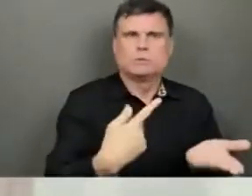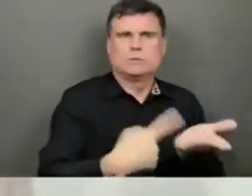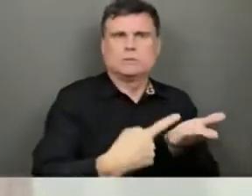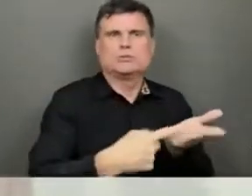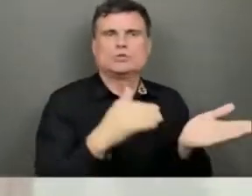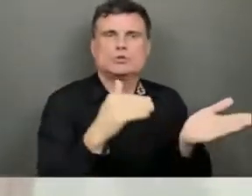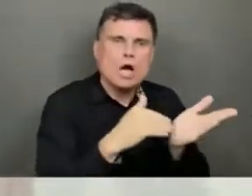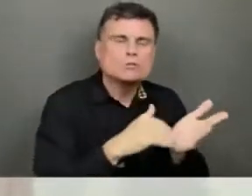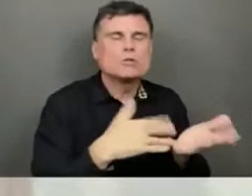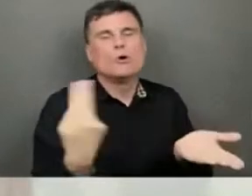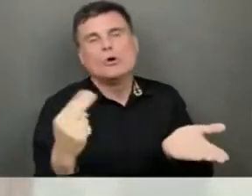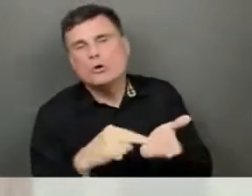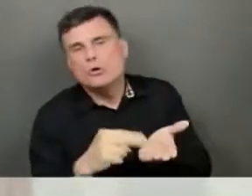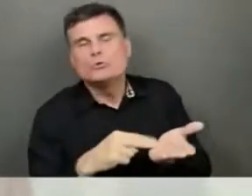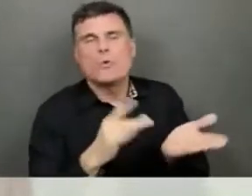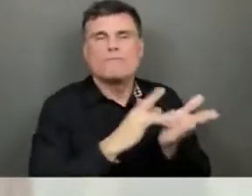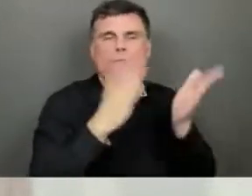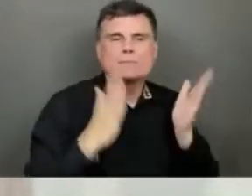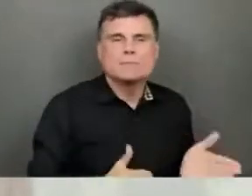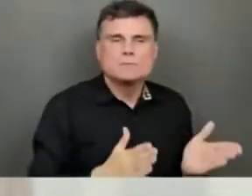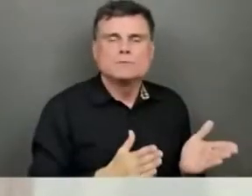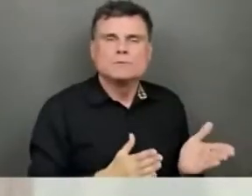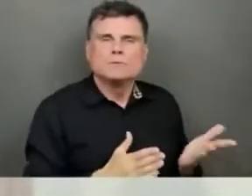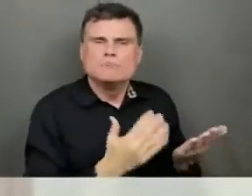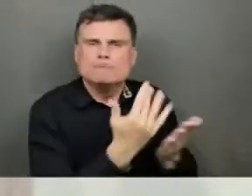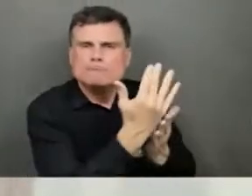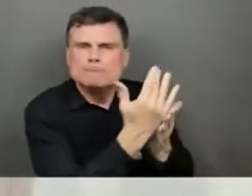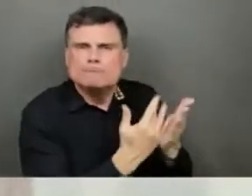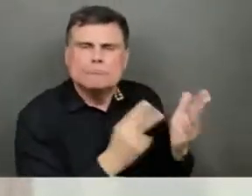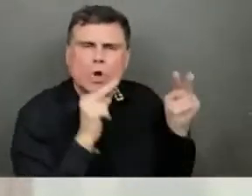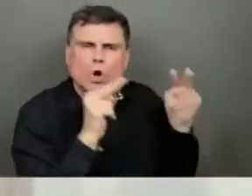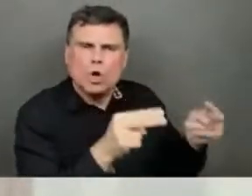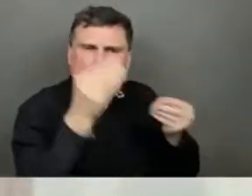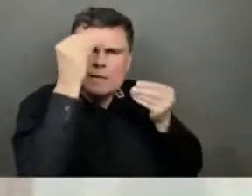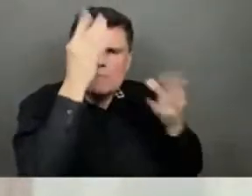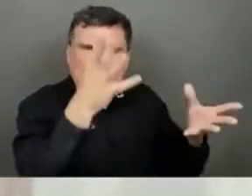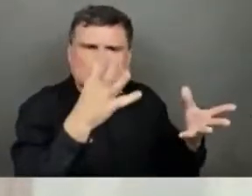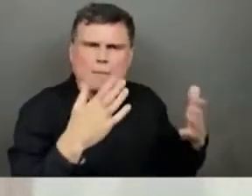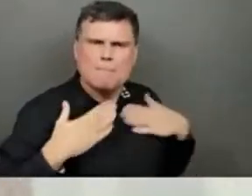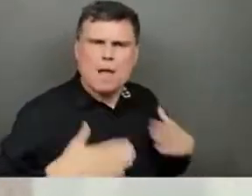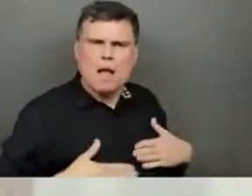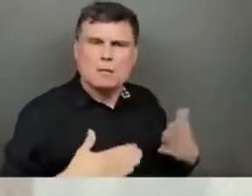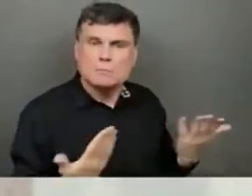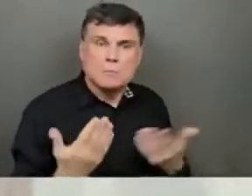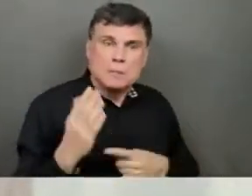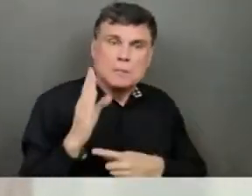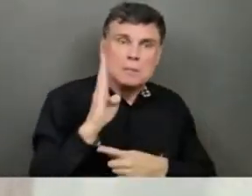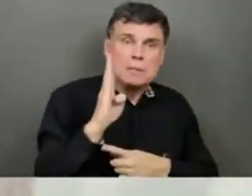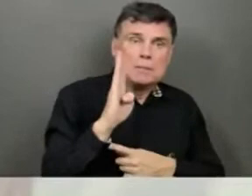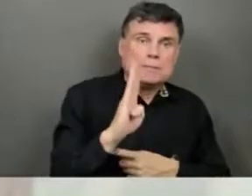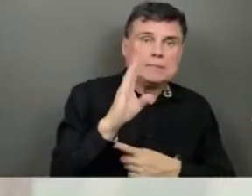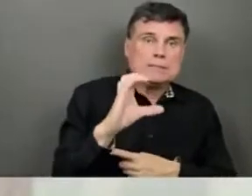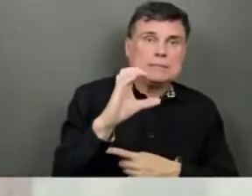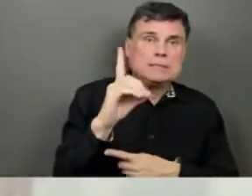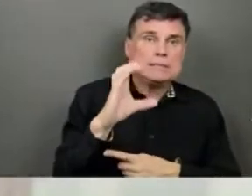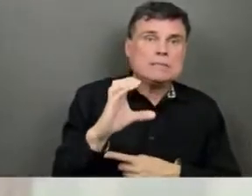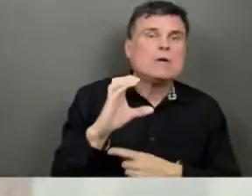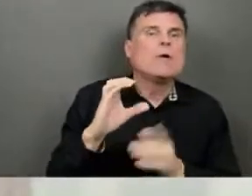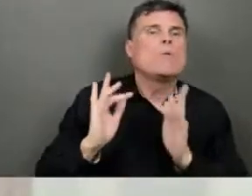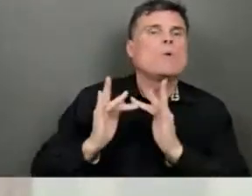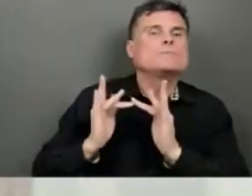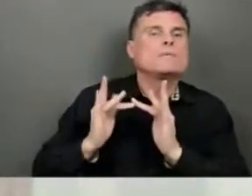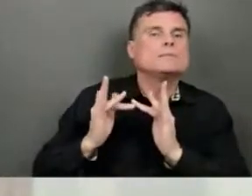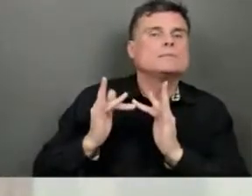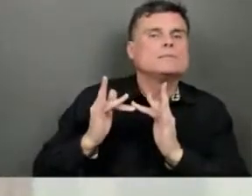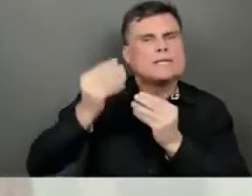BC CDC website and to look at some of the information that I've just talked about and make a decision with your vaccine provider whether